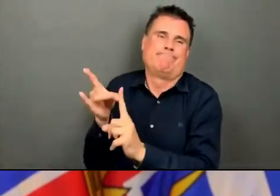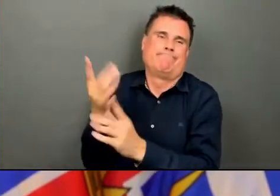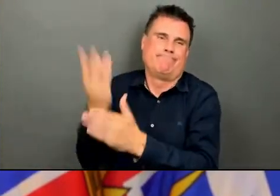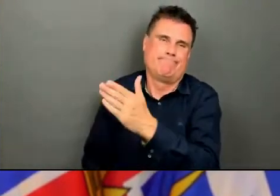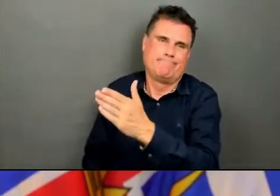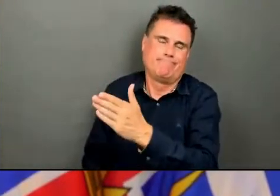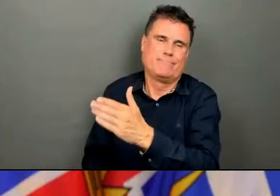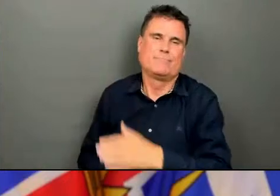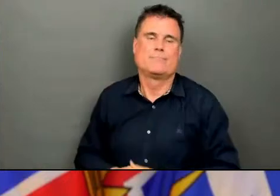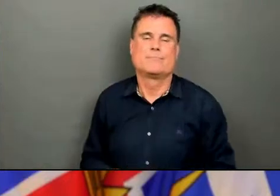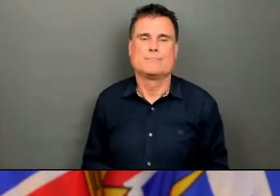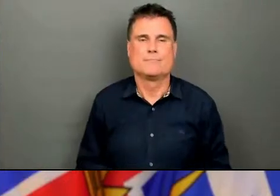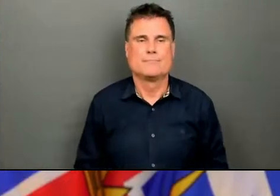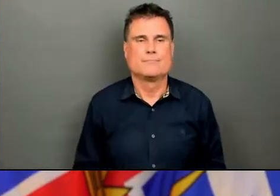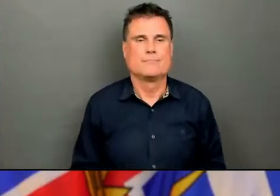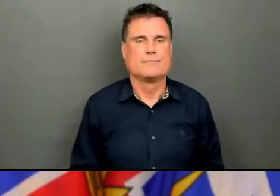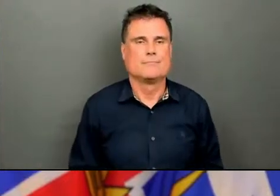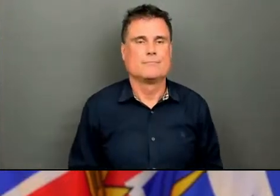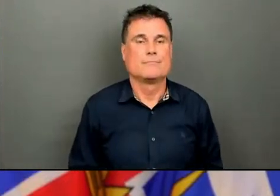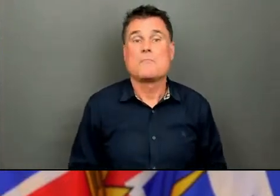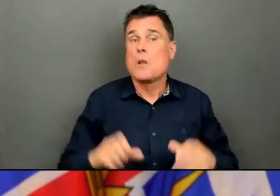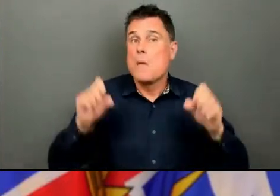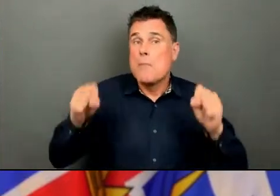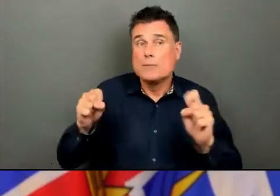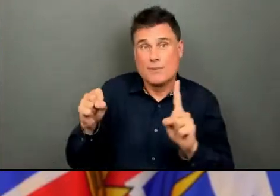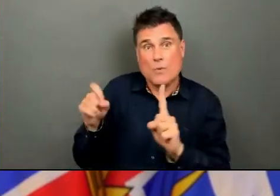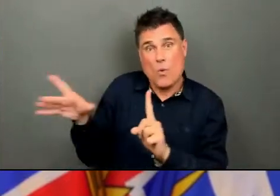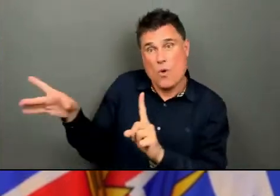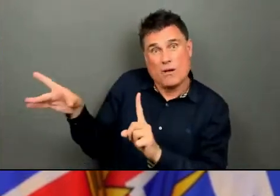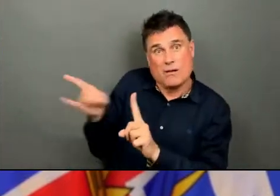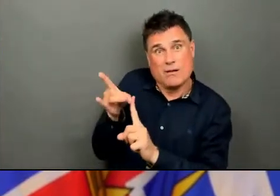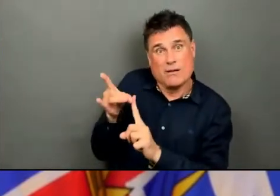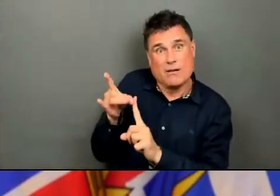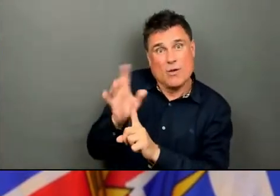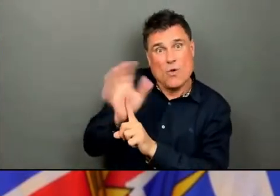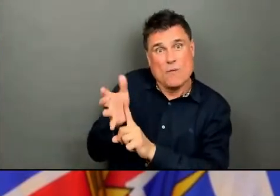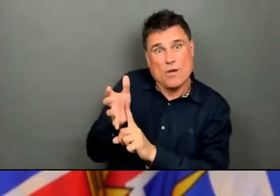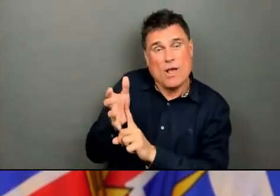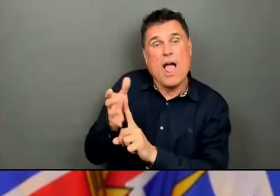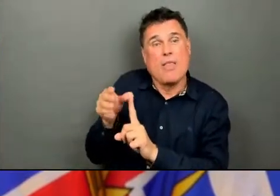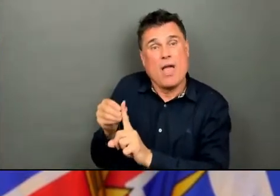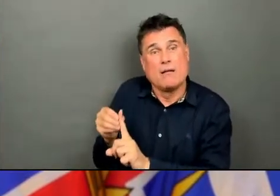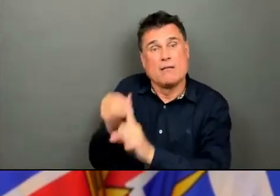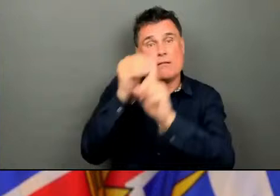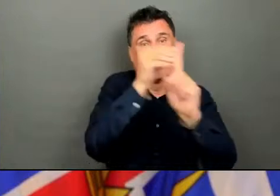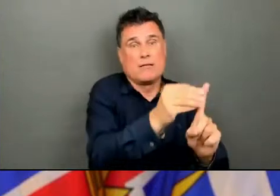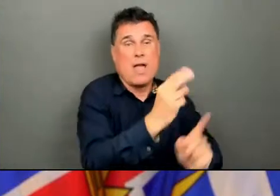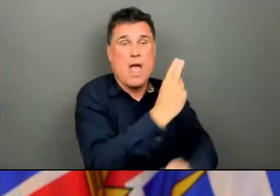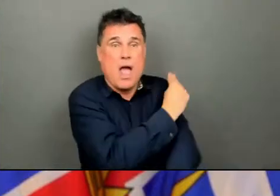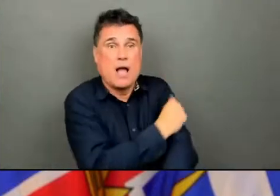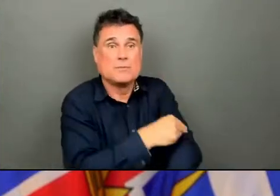of hospitalization and ICU and death is still